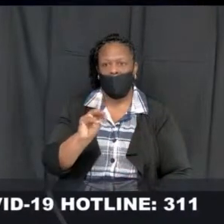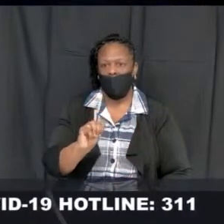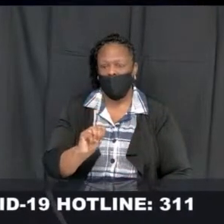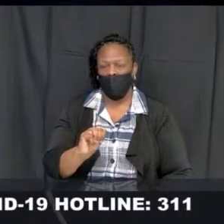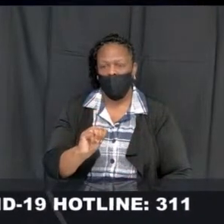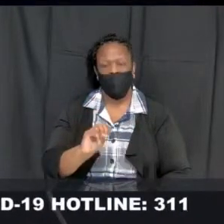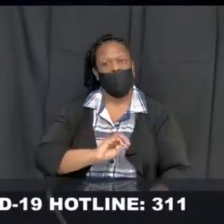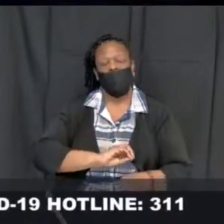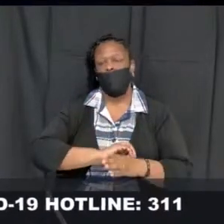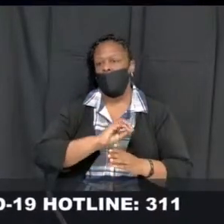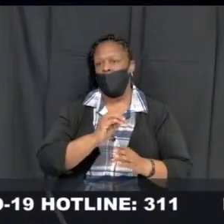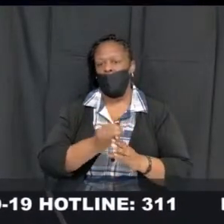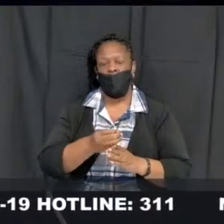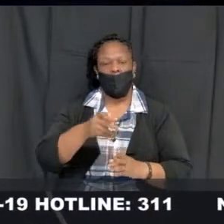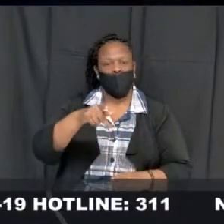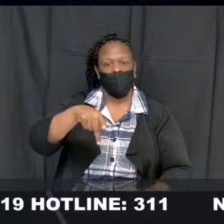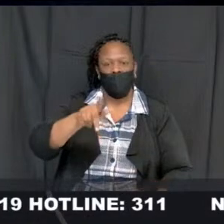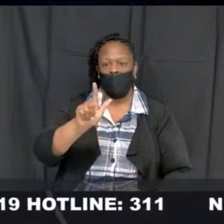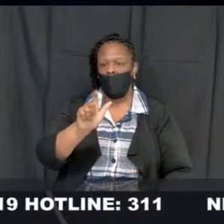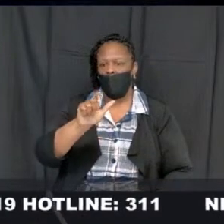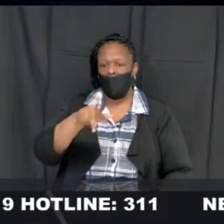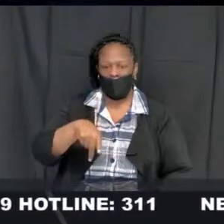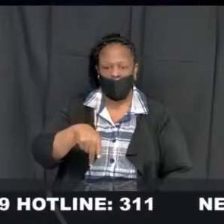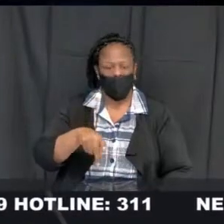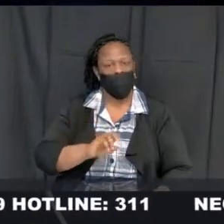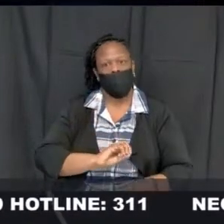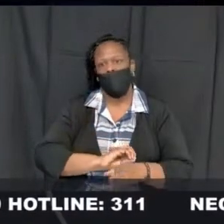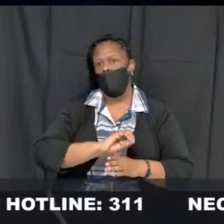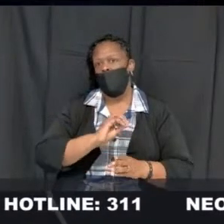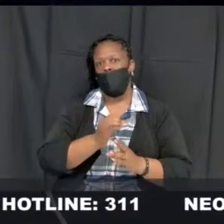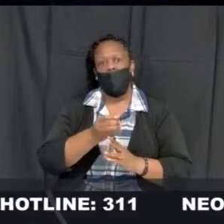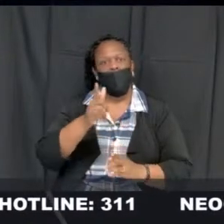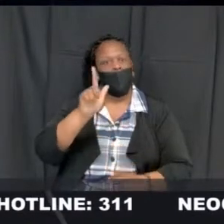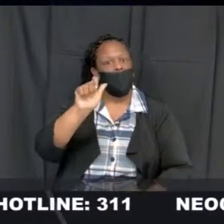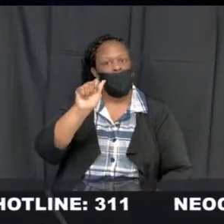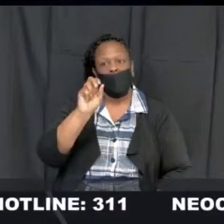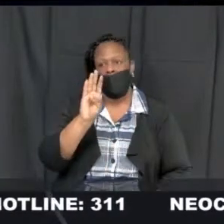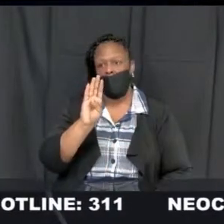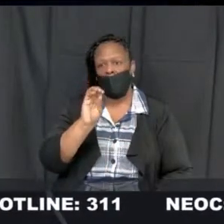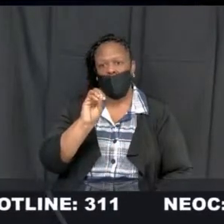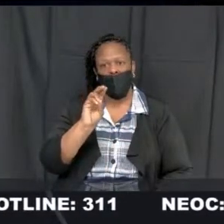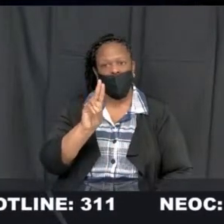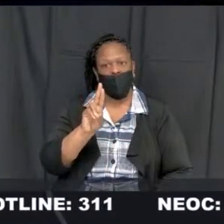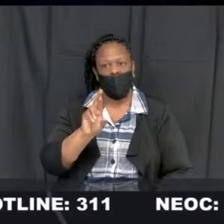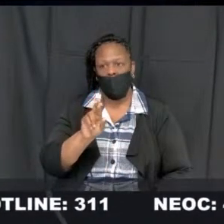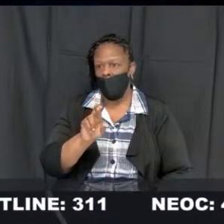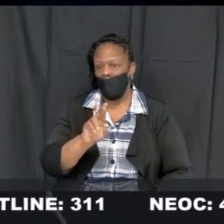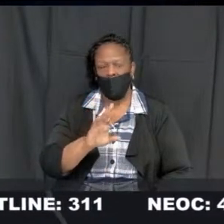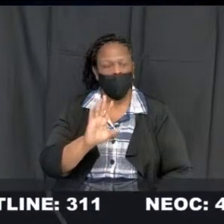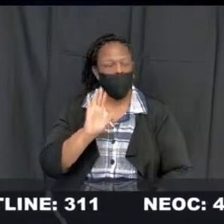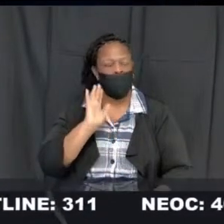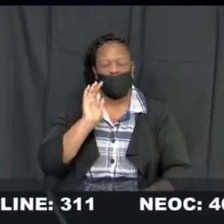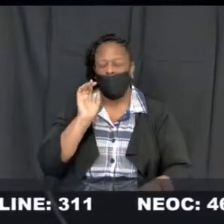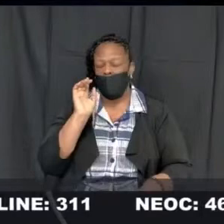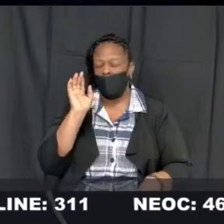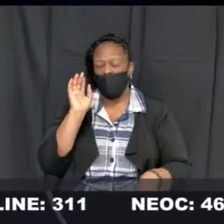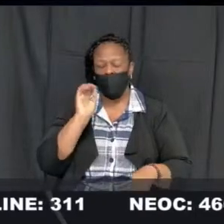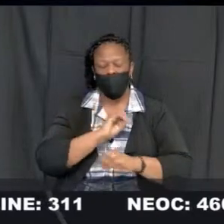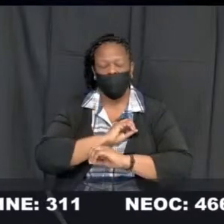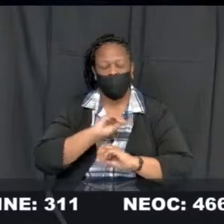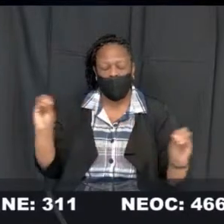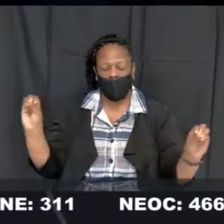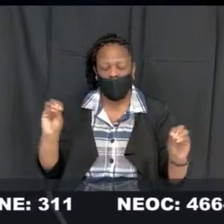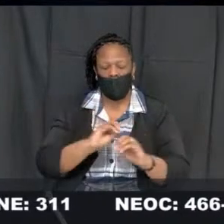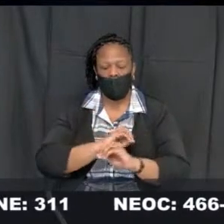It has nothing to do with whether you're a supporter of the Labour Party. It has nothing to do with whether you're a supporter of the PAM